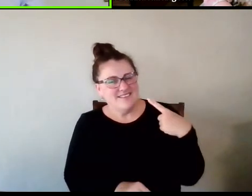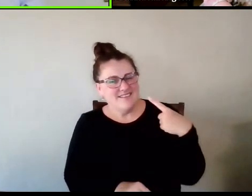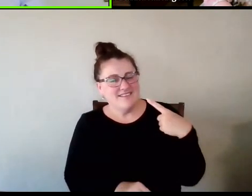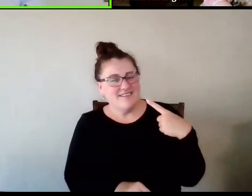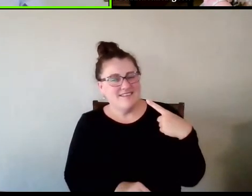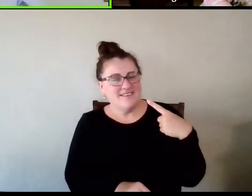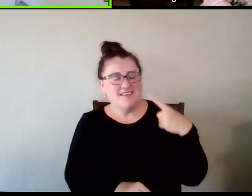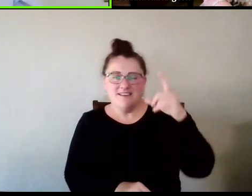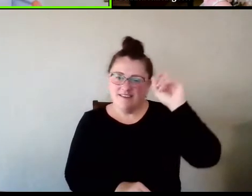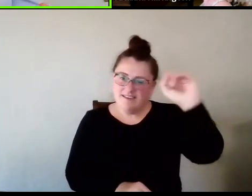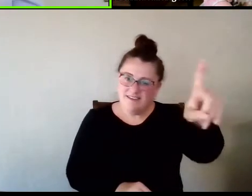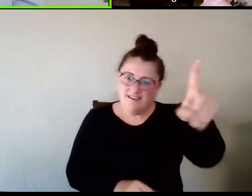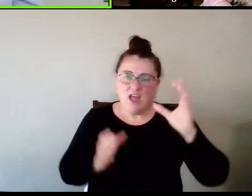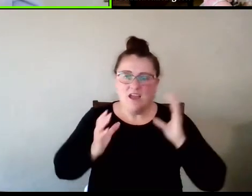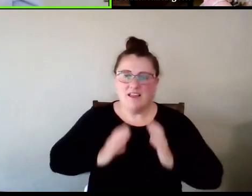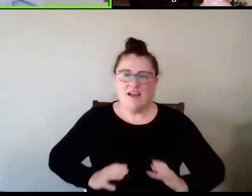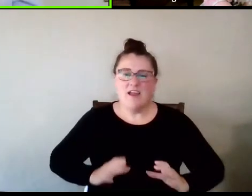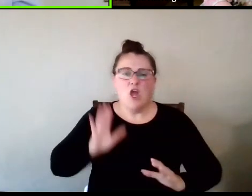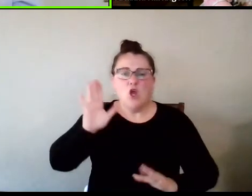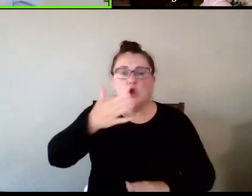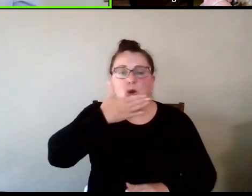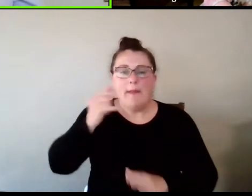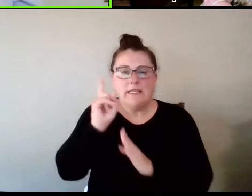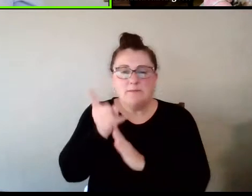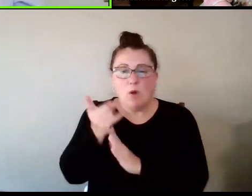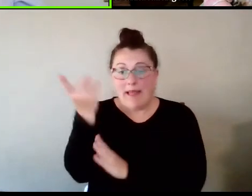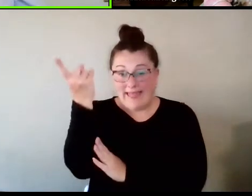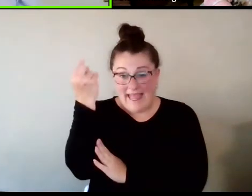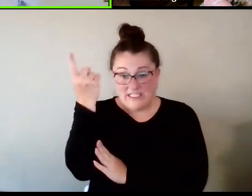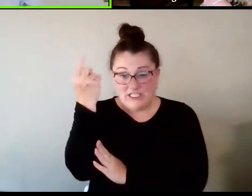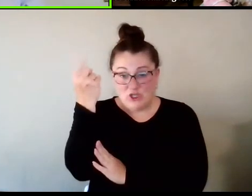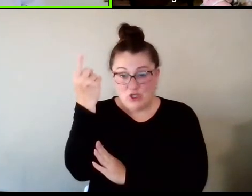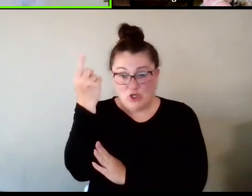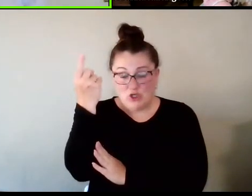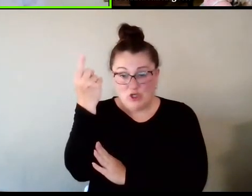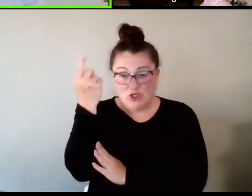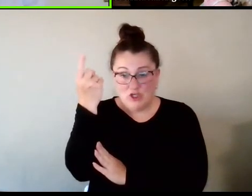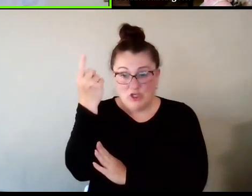our clients. Which was your best moment last year, or in the last 18